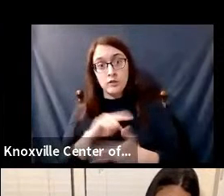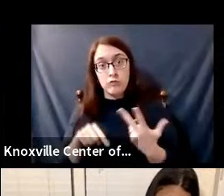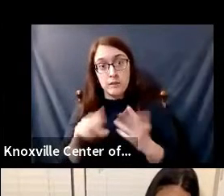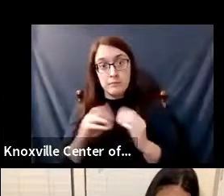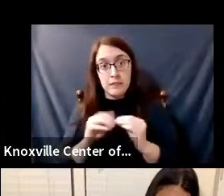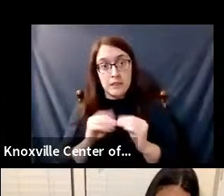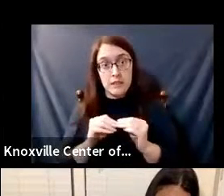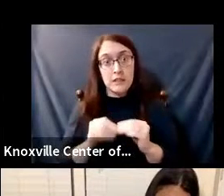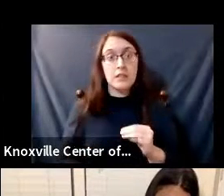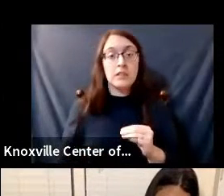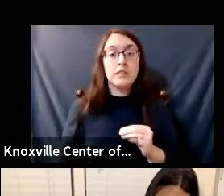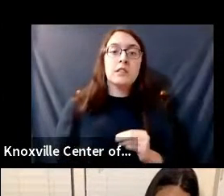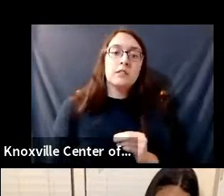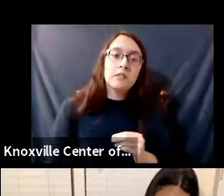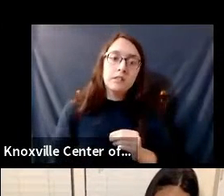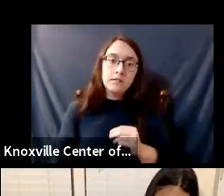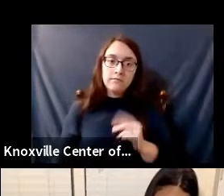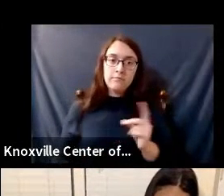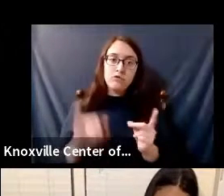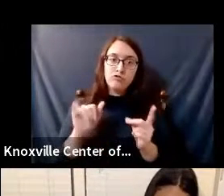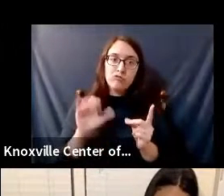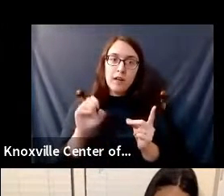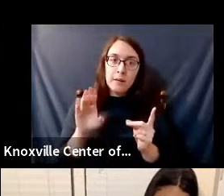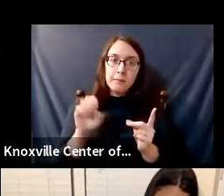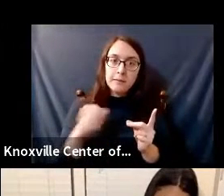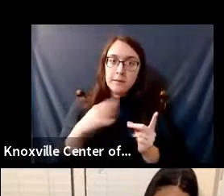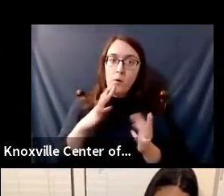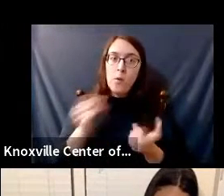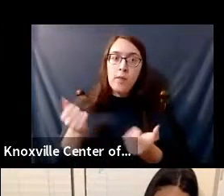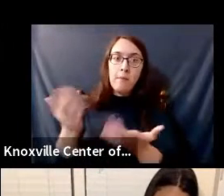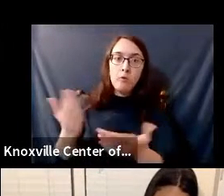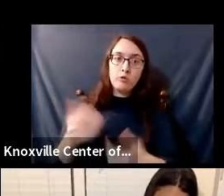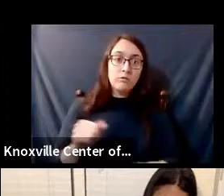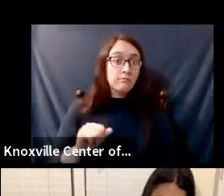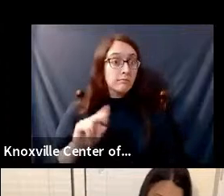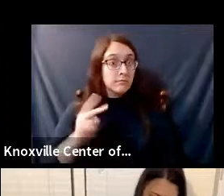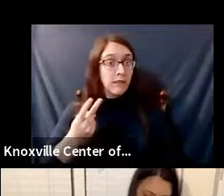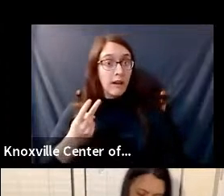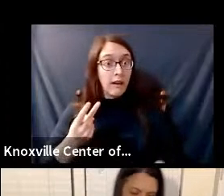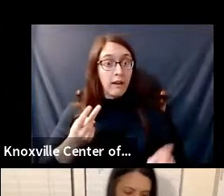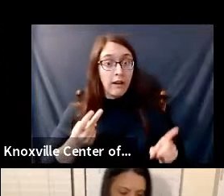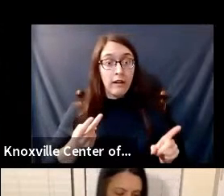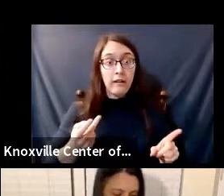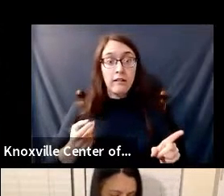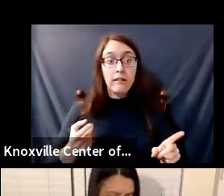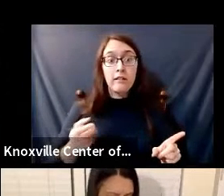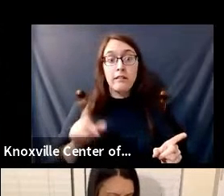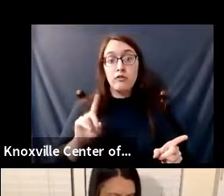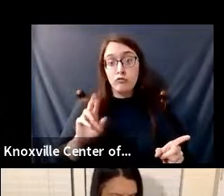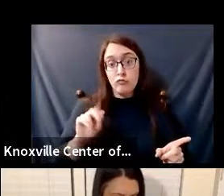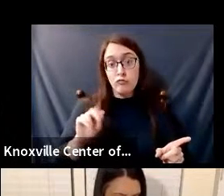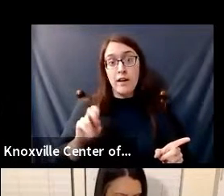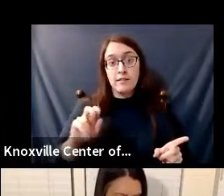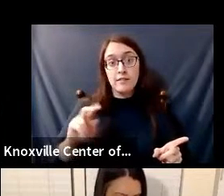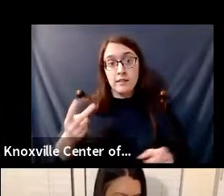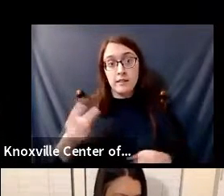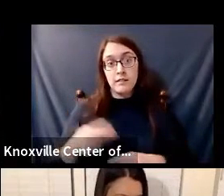I don't think I can make a motion. I'll make that motion. Okay, second? I'll Second. Okay,